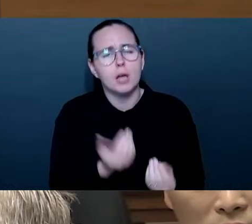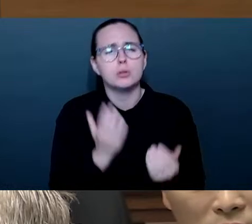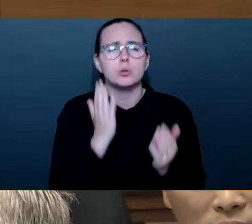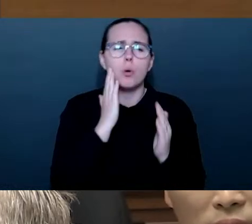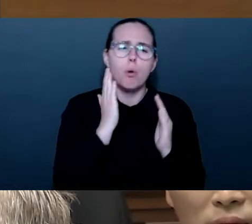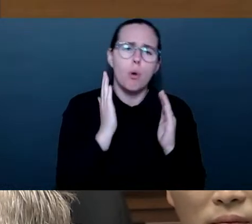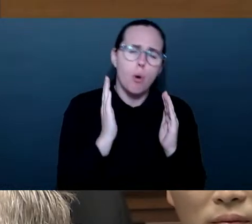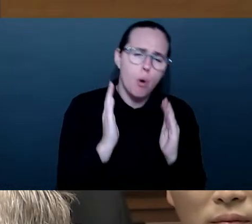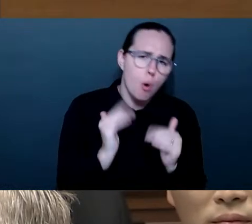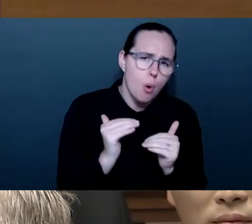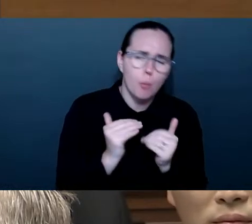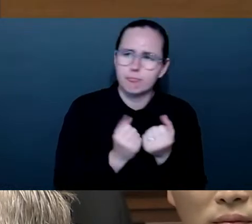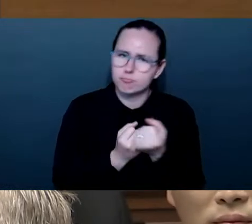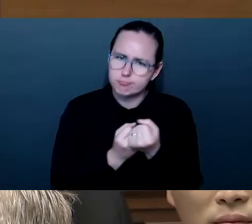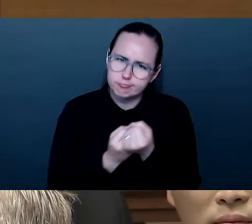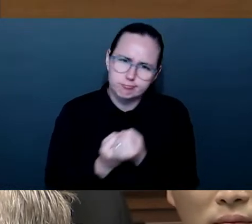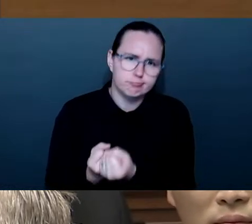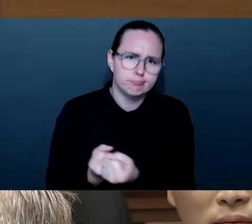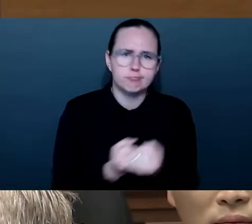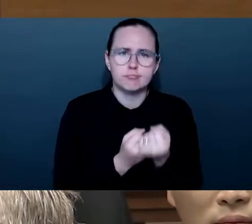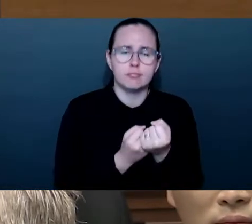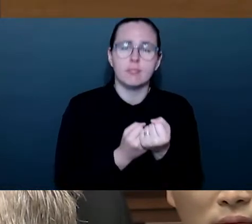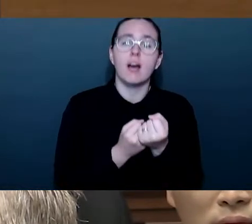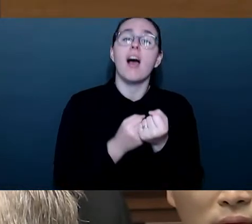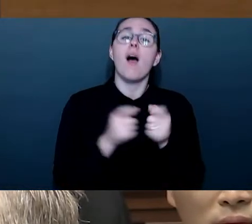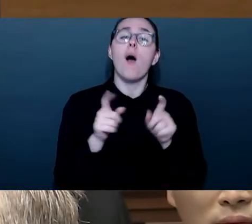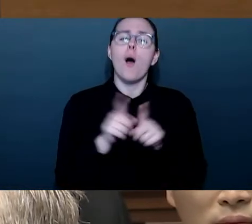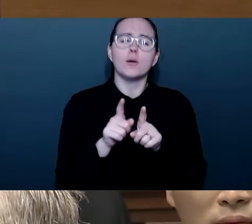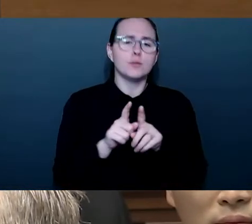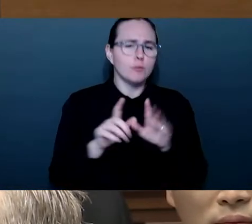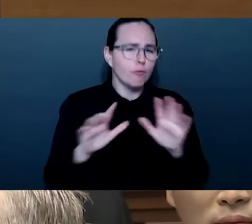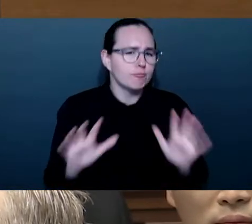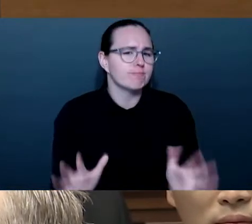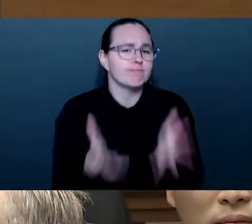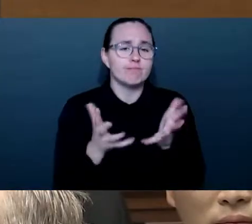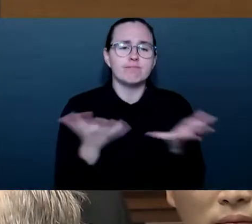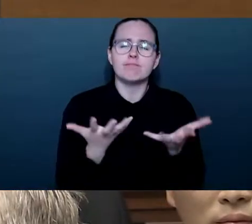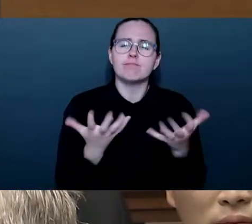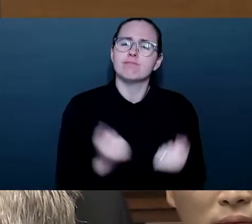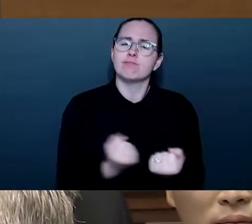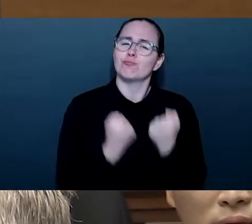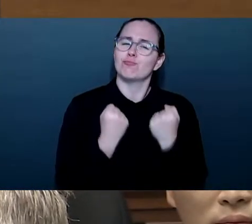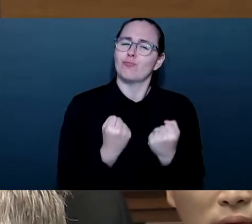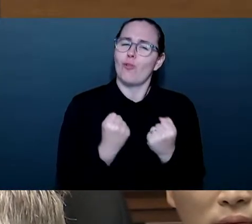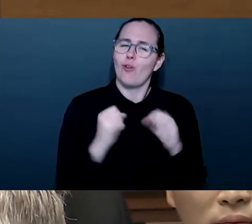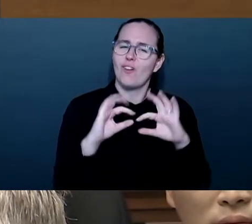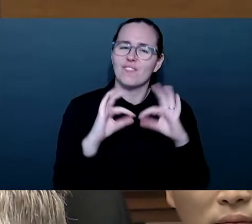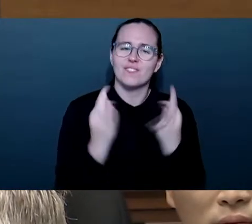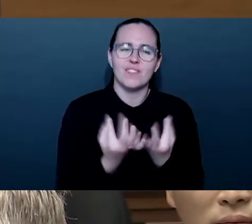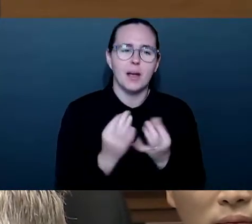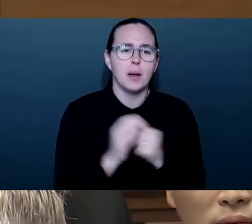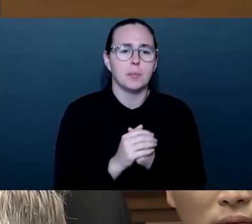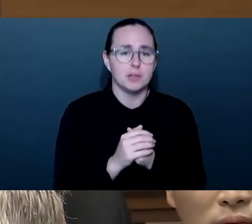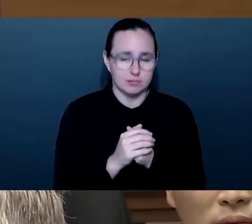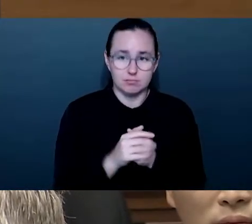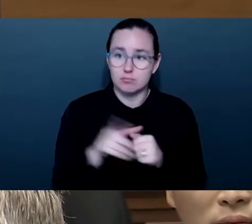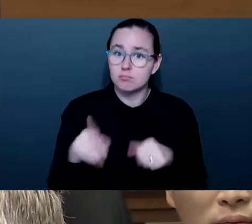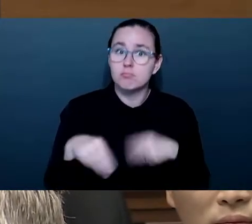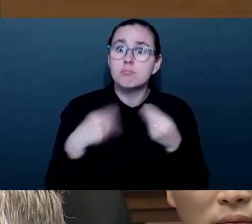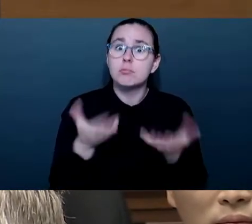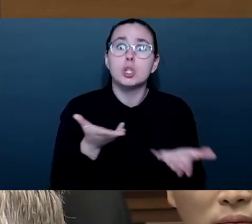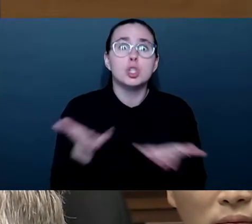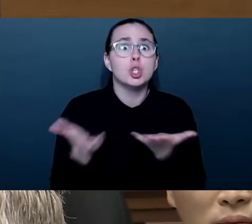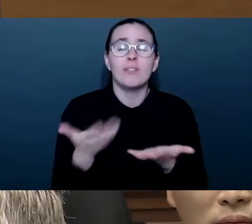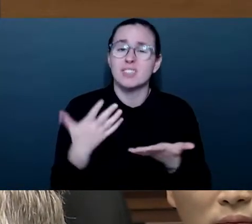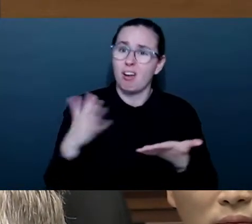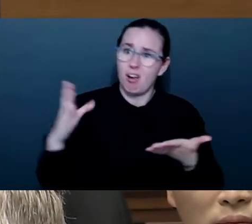is evident in the breadth of their services. From early childhood programs and youth outreach to support for new